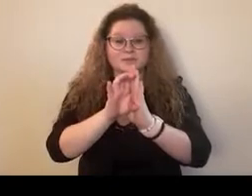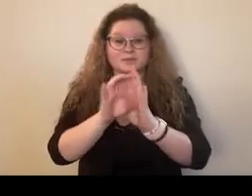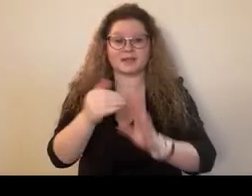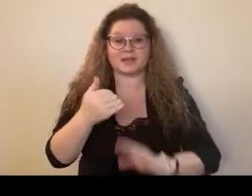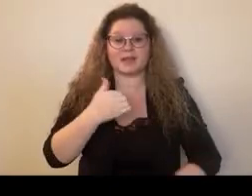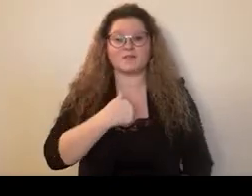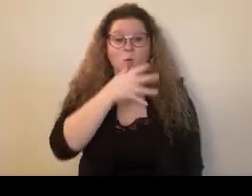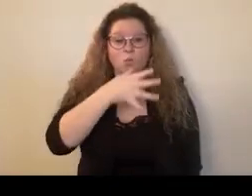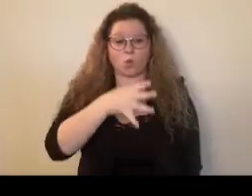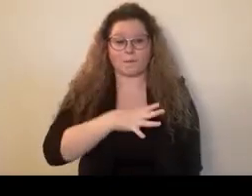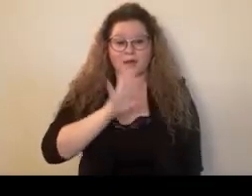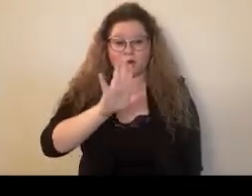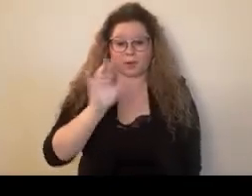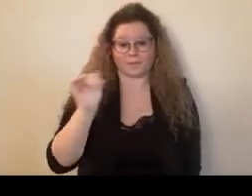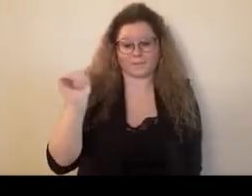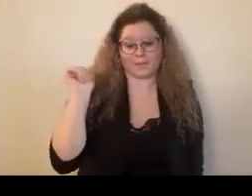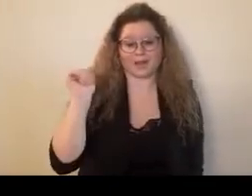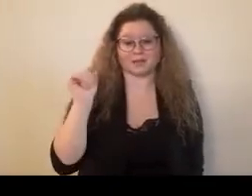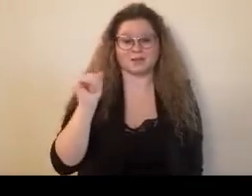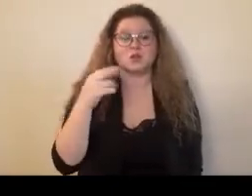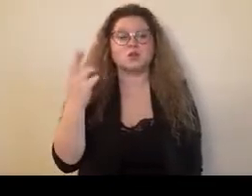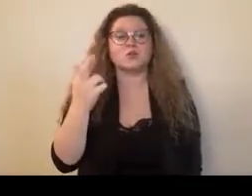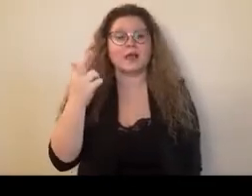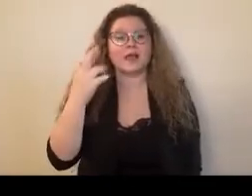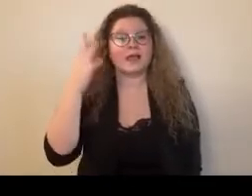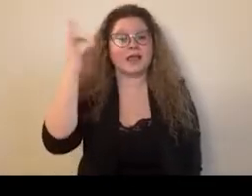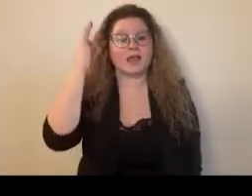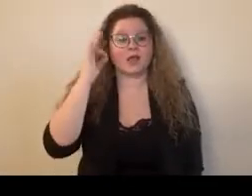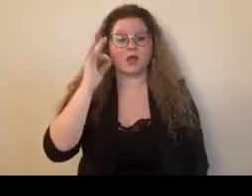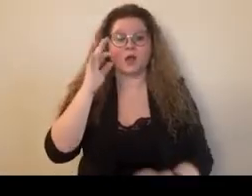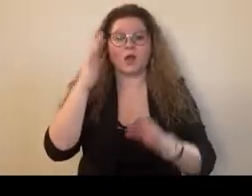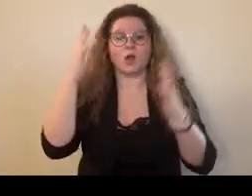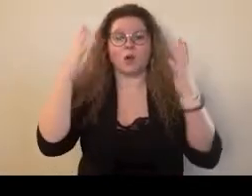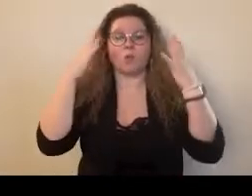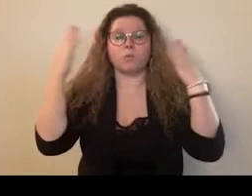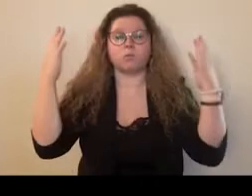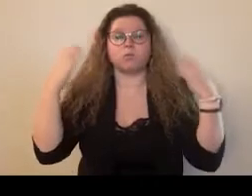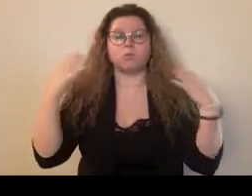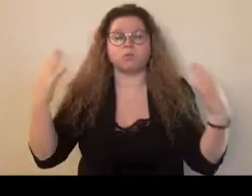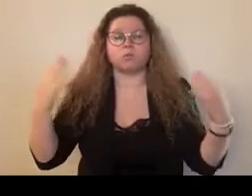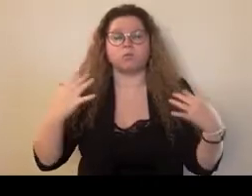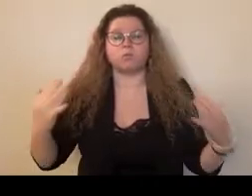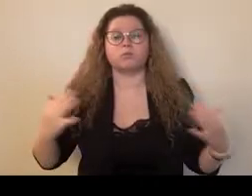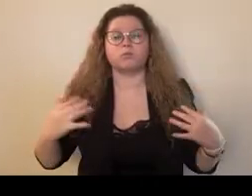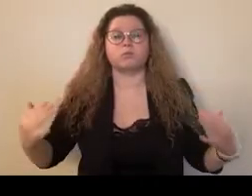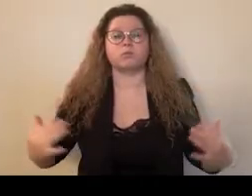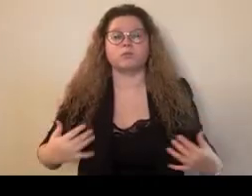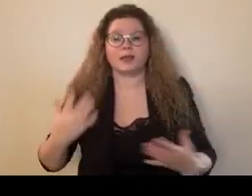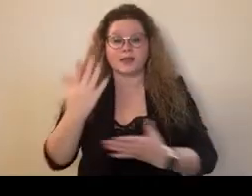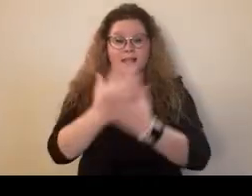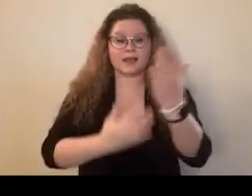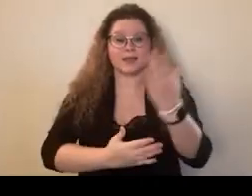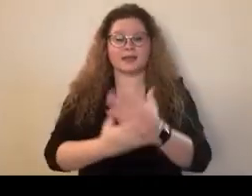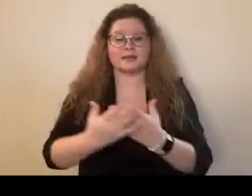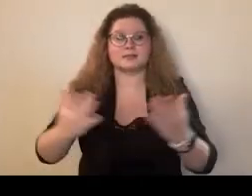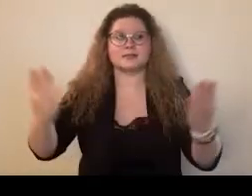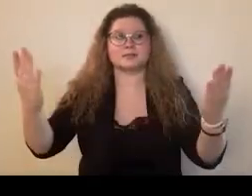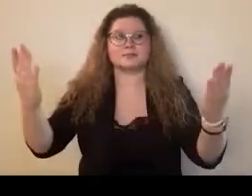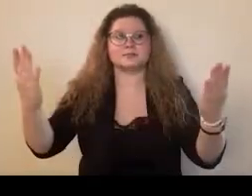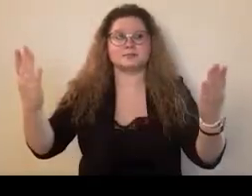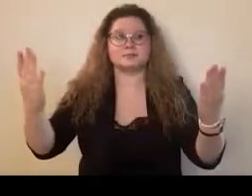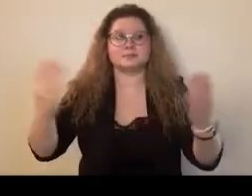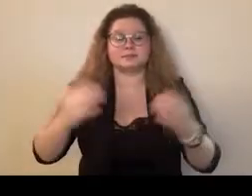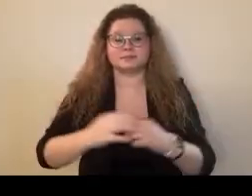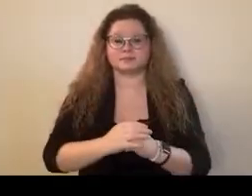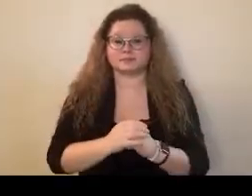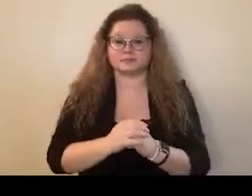a lady with long grey hair, with arms held up at the shoulders as if pointing to the sky. Music